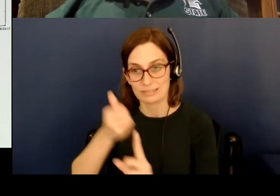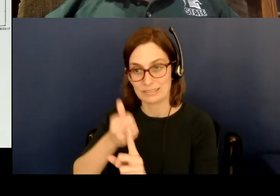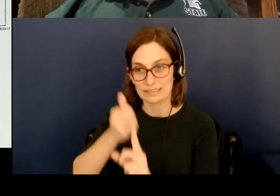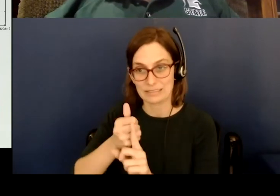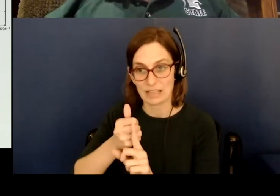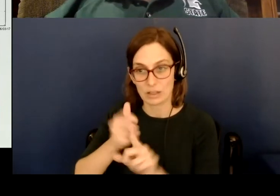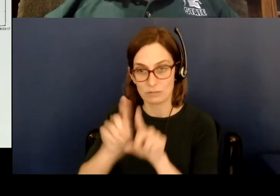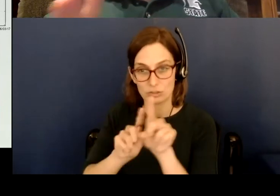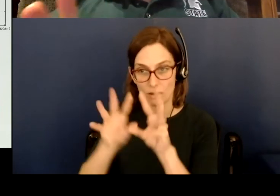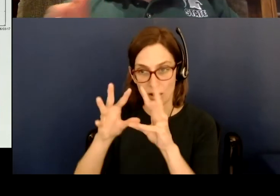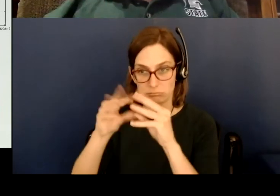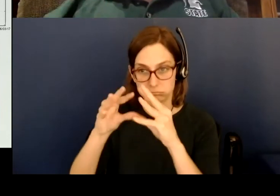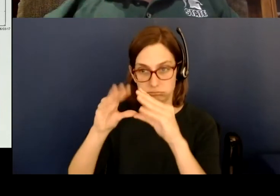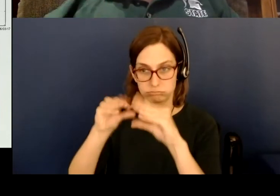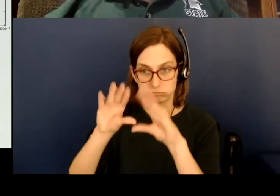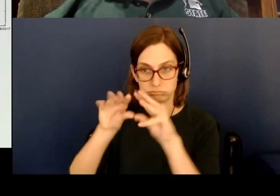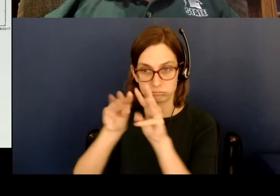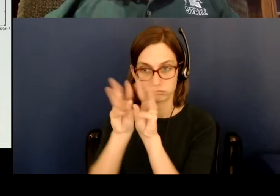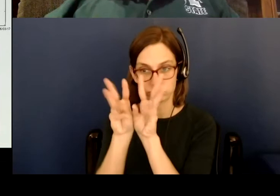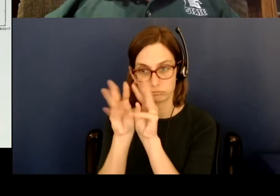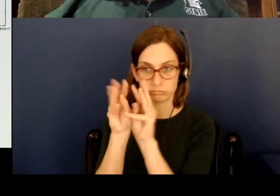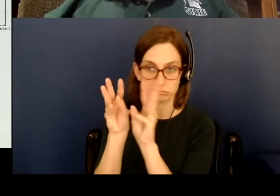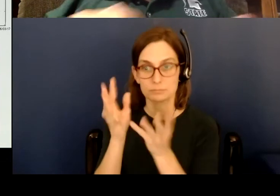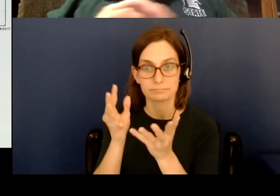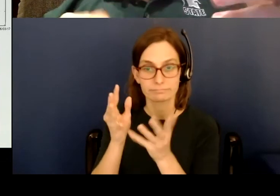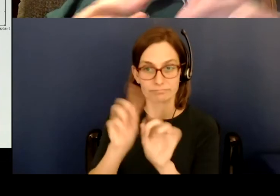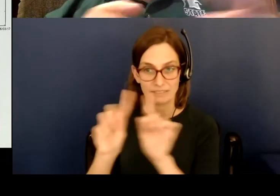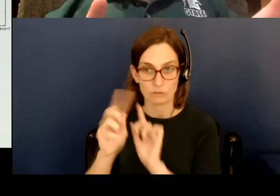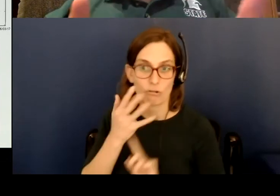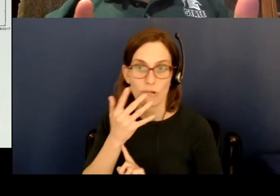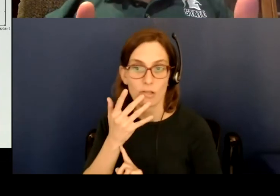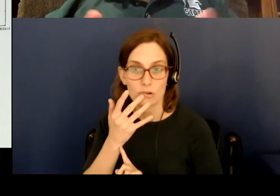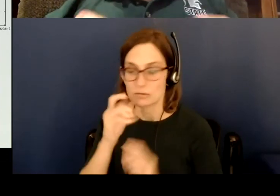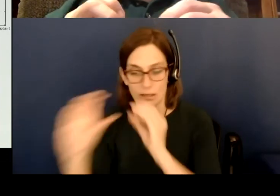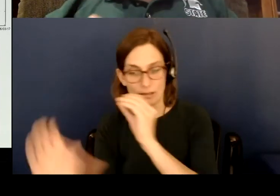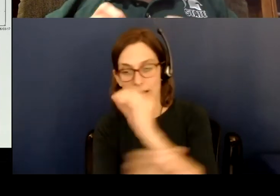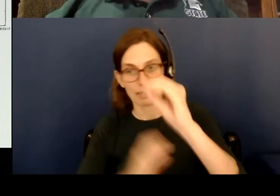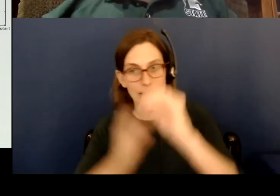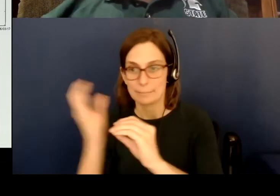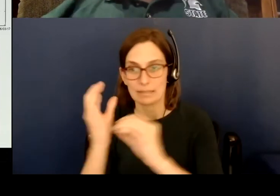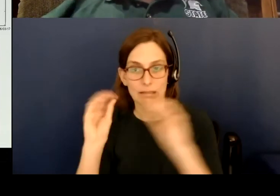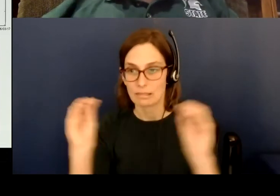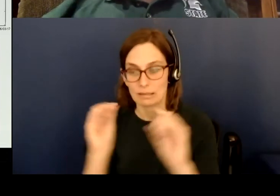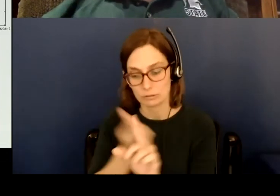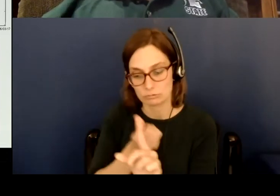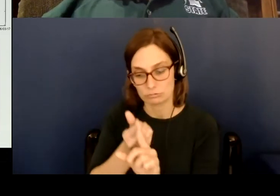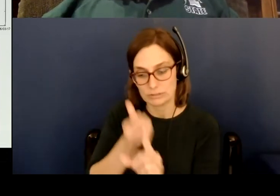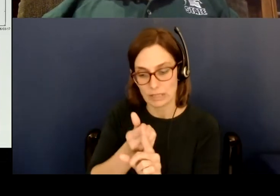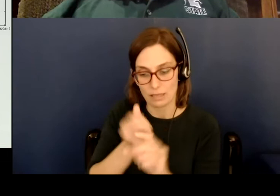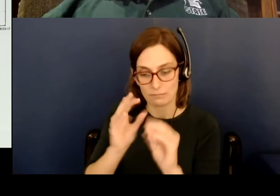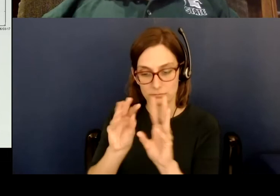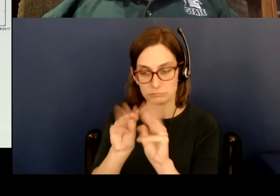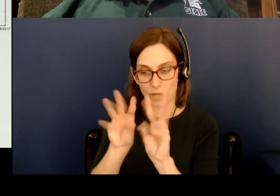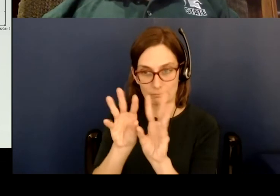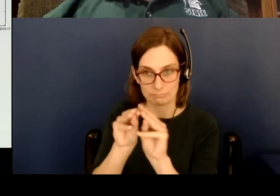is changing in brightness and in color, I might add. It's not being eclipsed by something. The star itself is pulsing. And